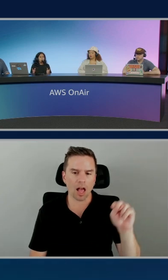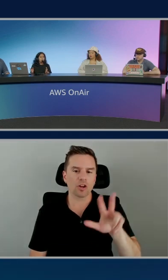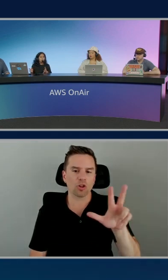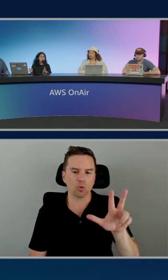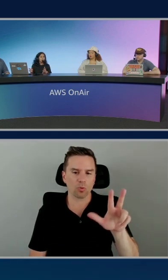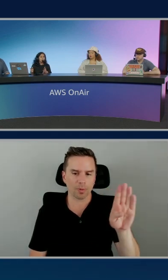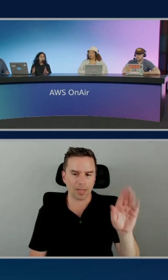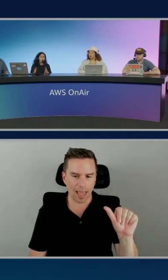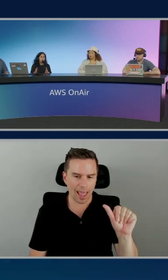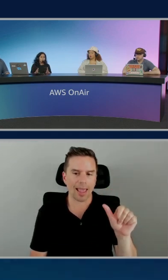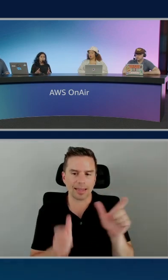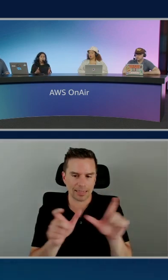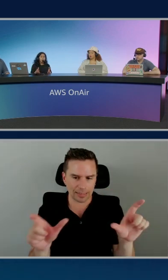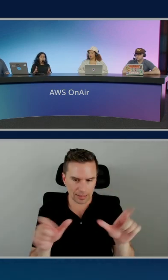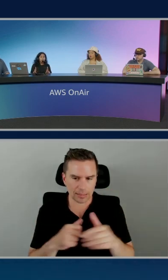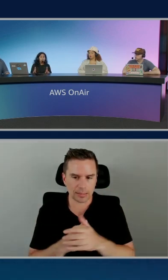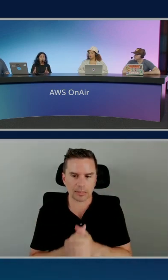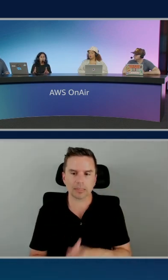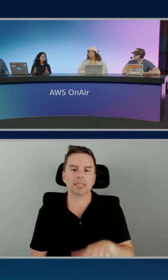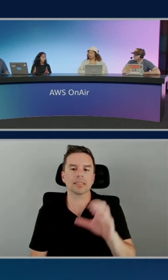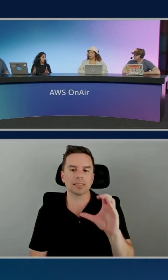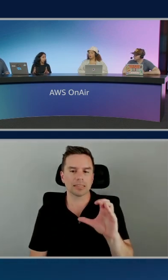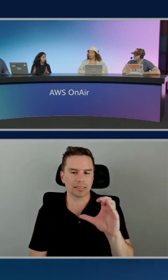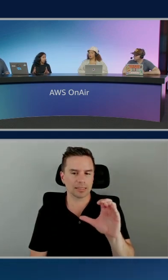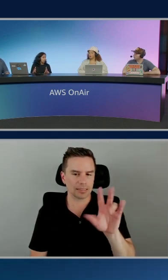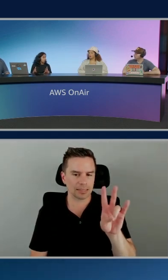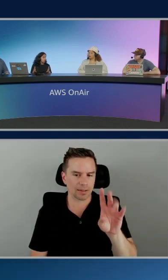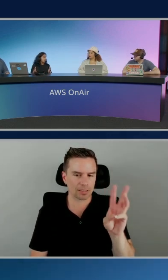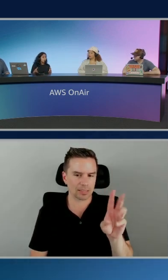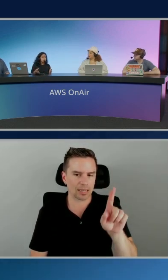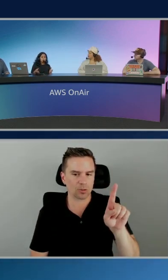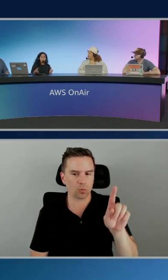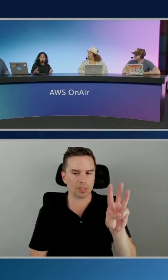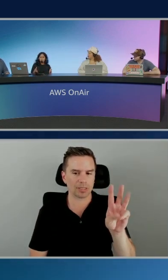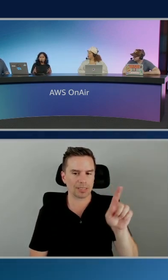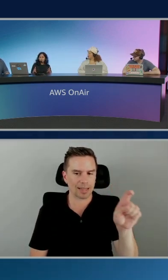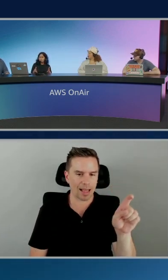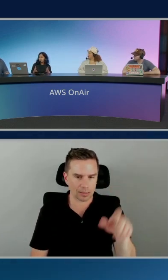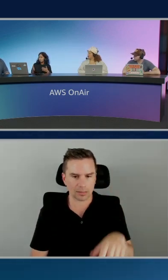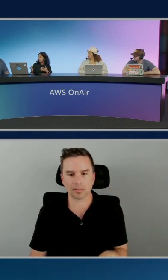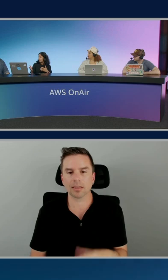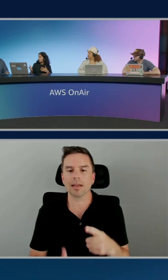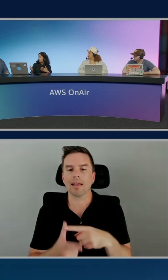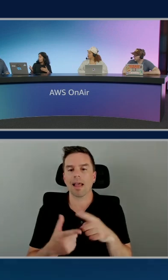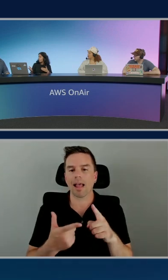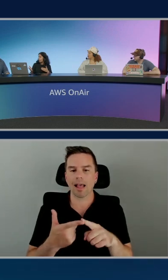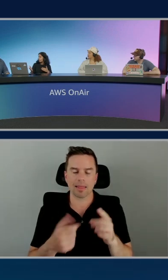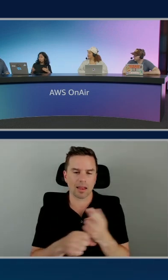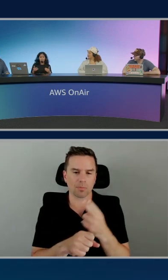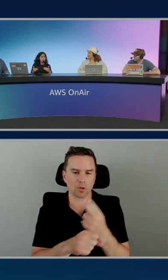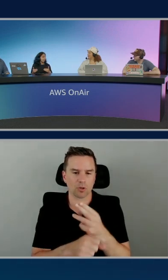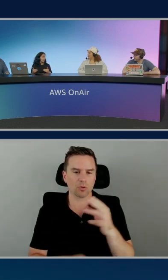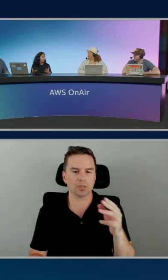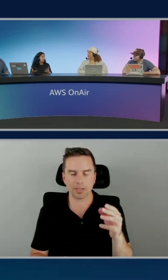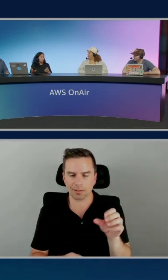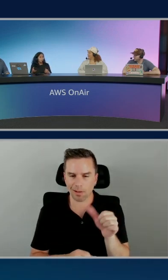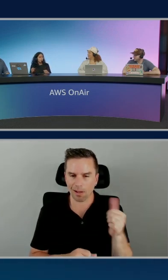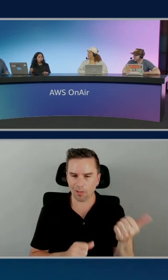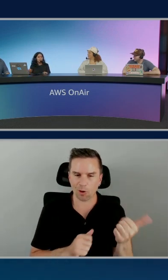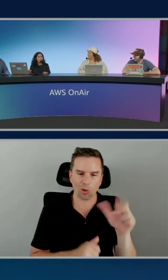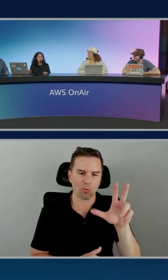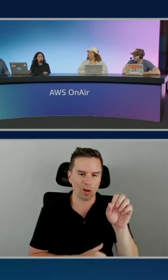model, I'm going to use Meta Llama 3.1 model. So as you know, which was released just a week back, I think less than a